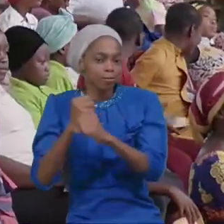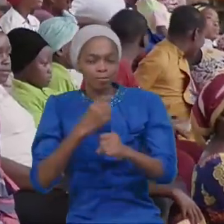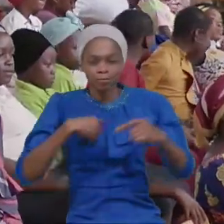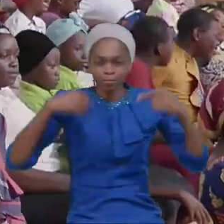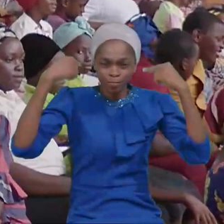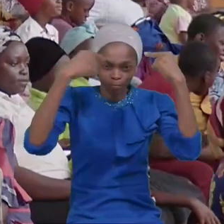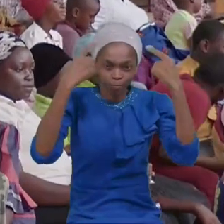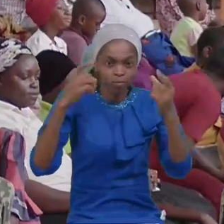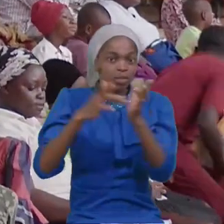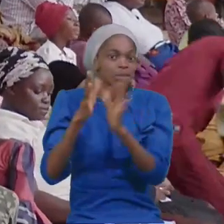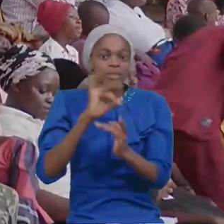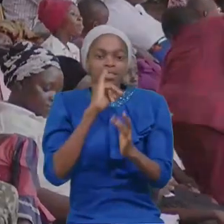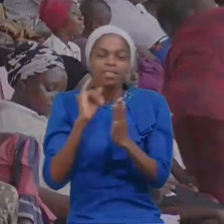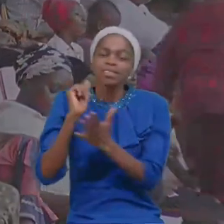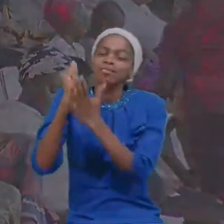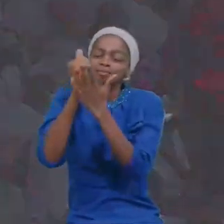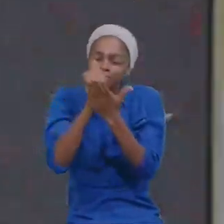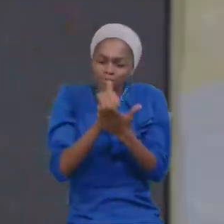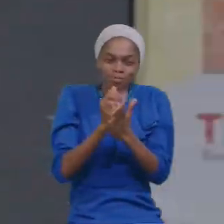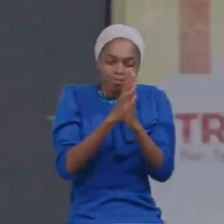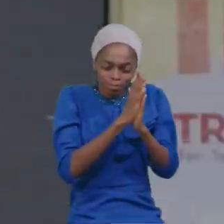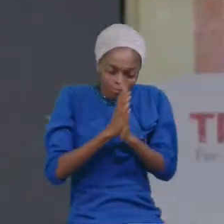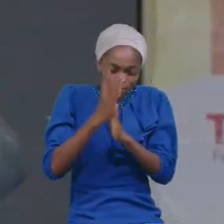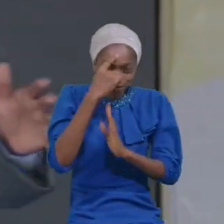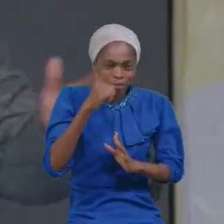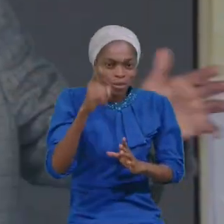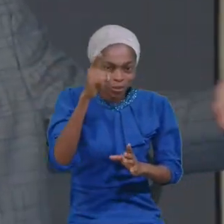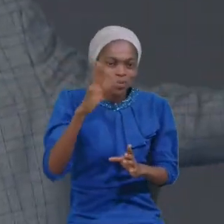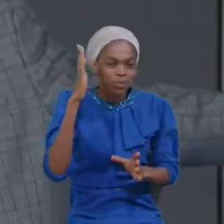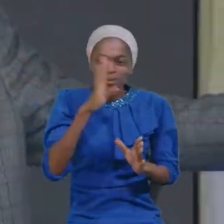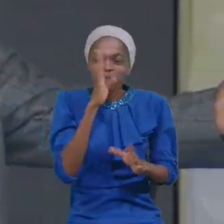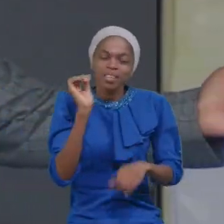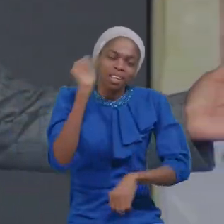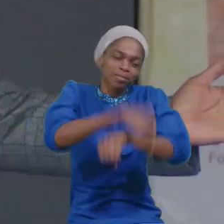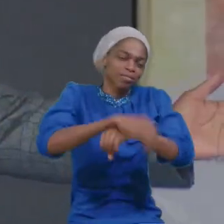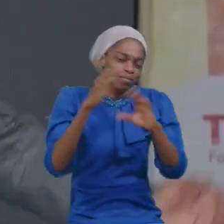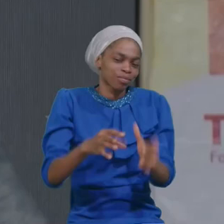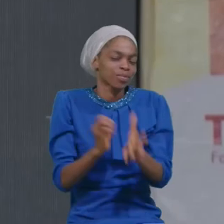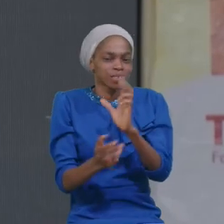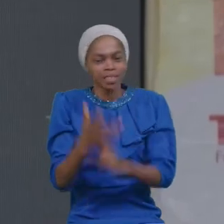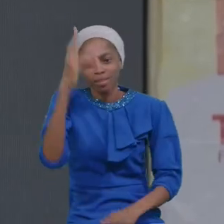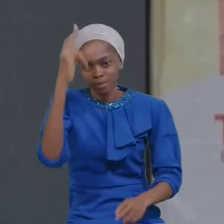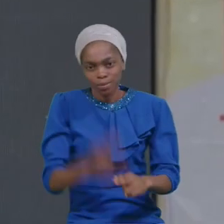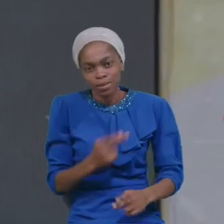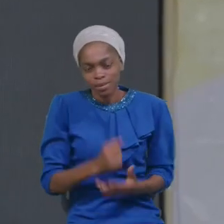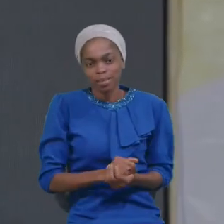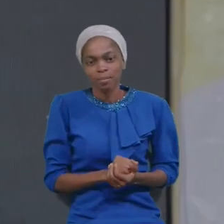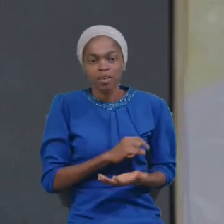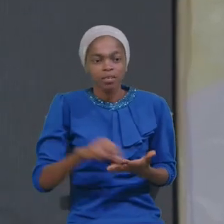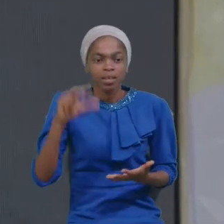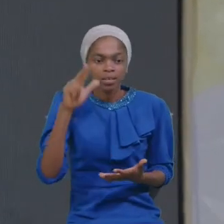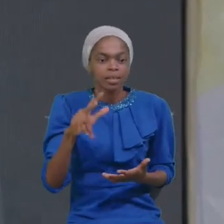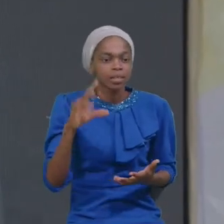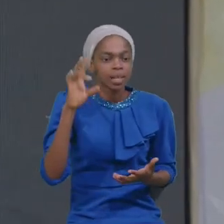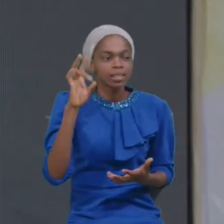verse 37. Verse 37. Nay, in all these things, we are more than